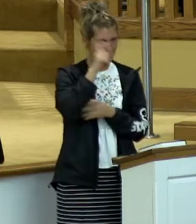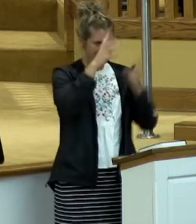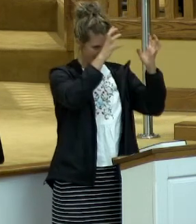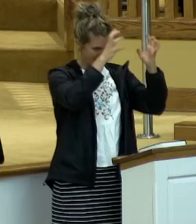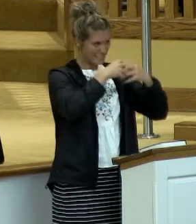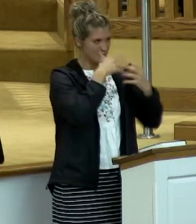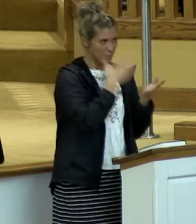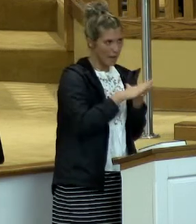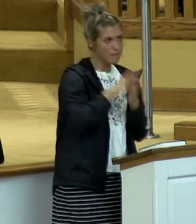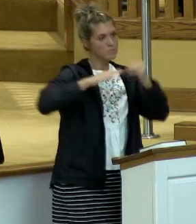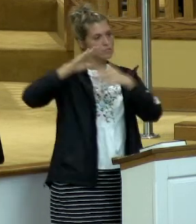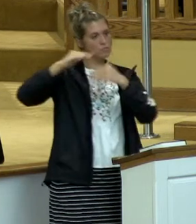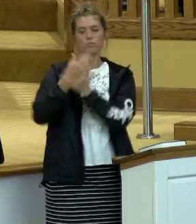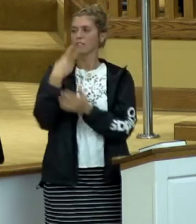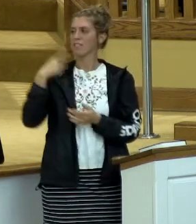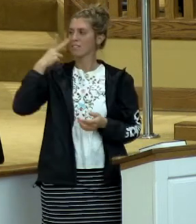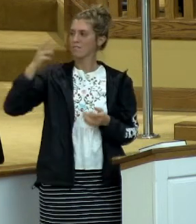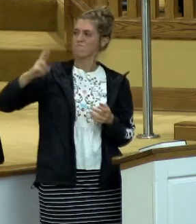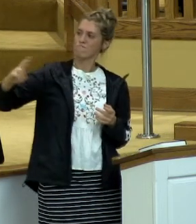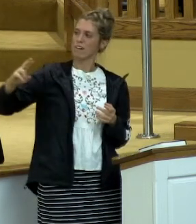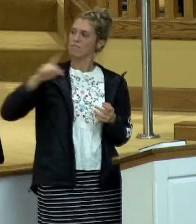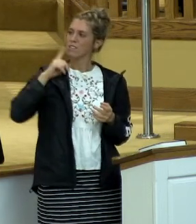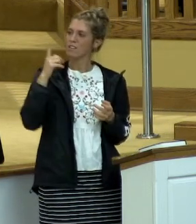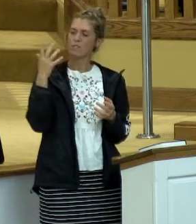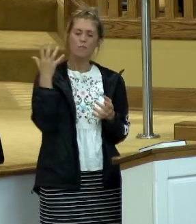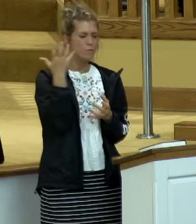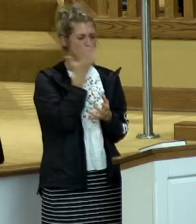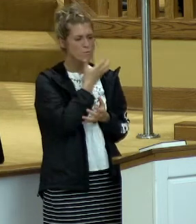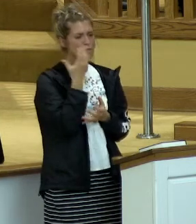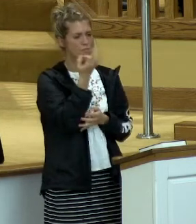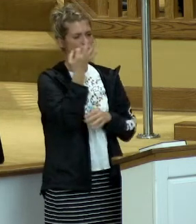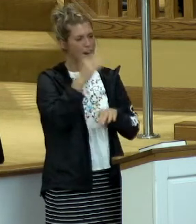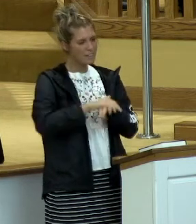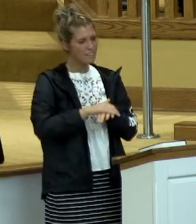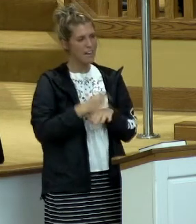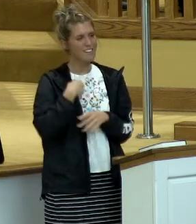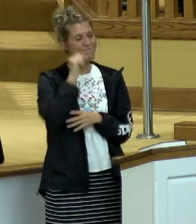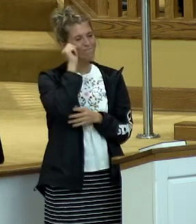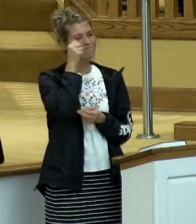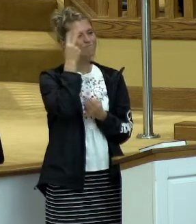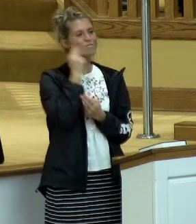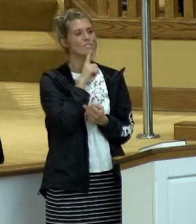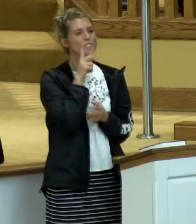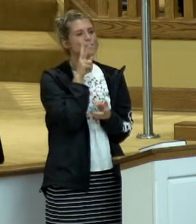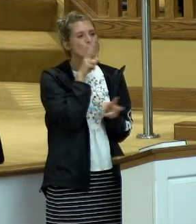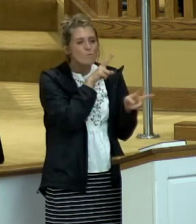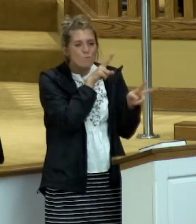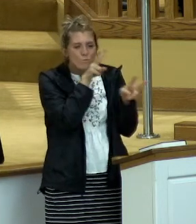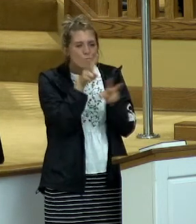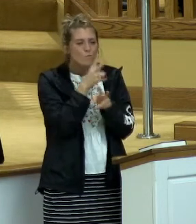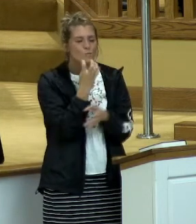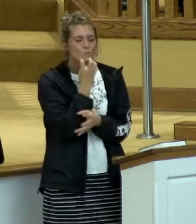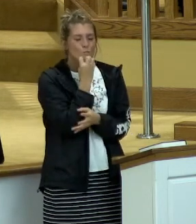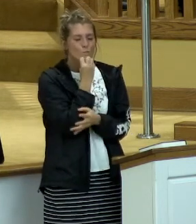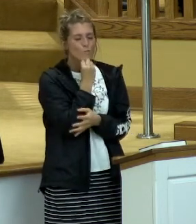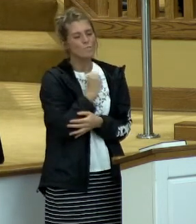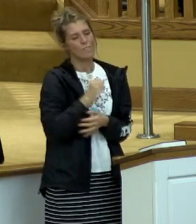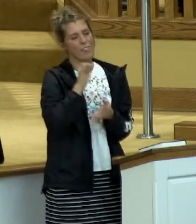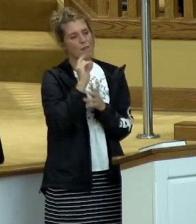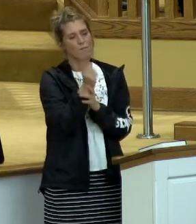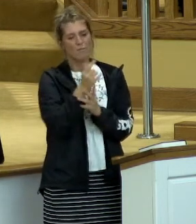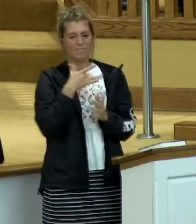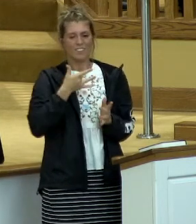look to my right now, and I'm just amazed. Friday night was one of the most amazing things in recent memory to me. I was just soaking it in I felt like a little